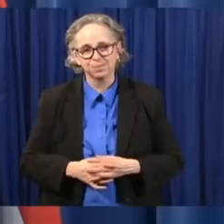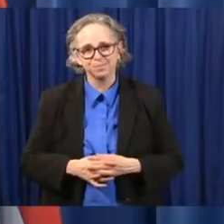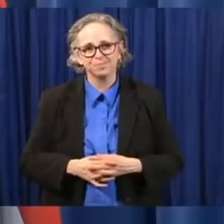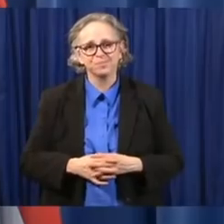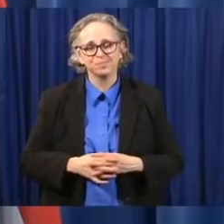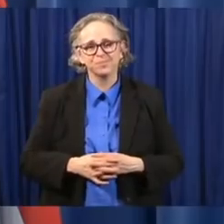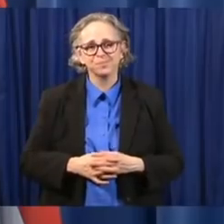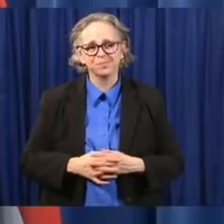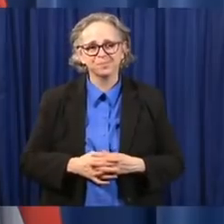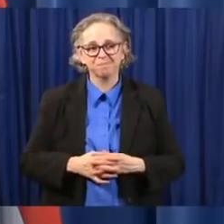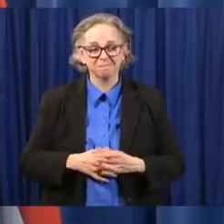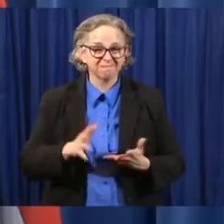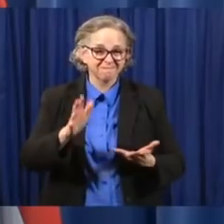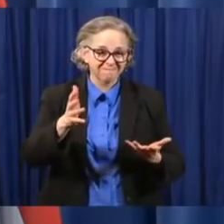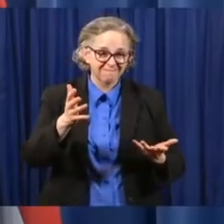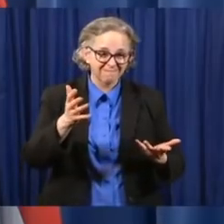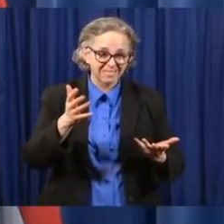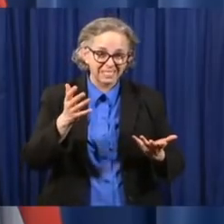can that be done safely?